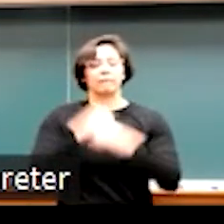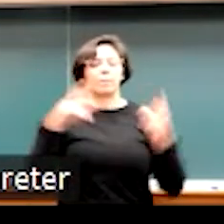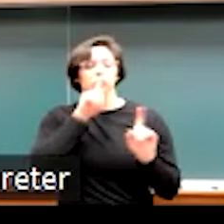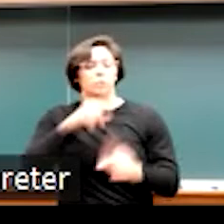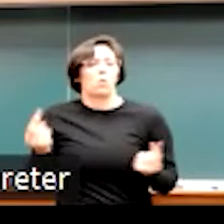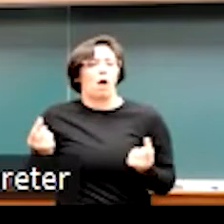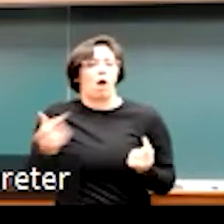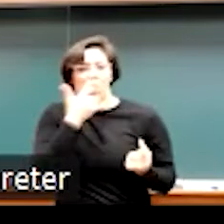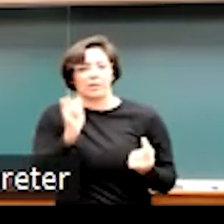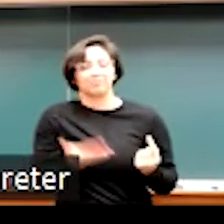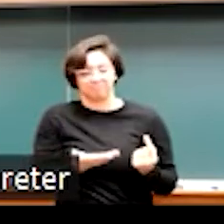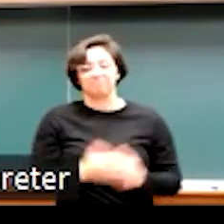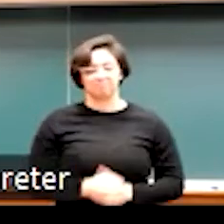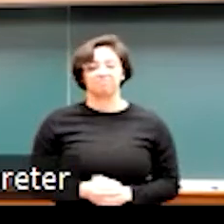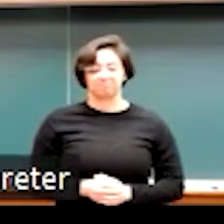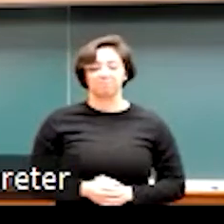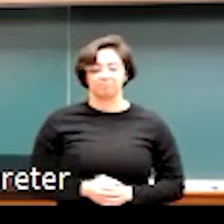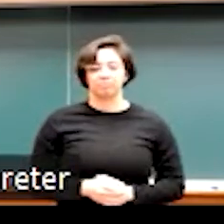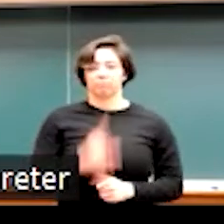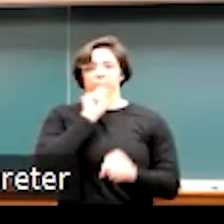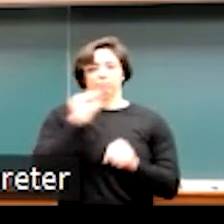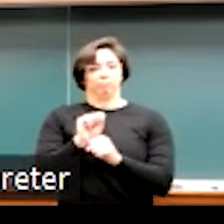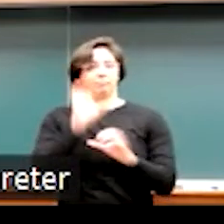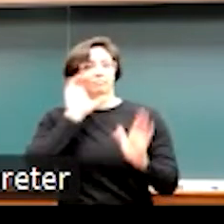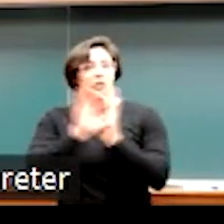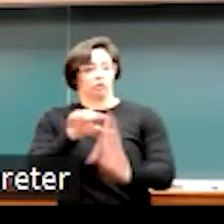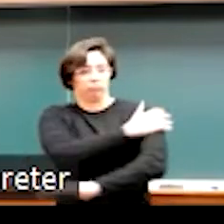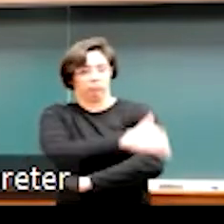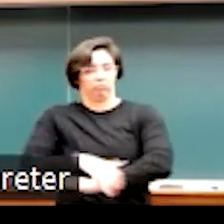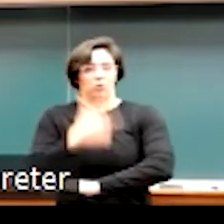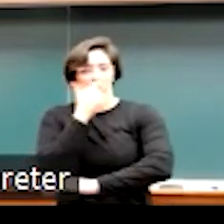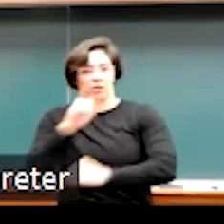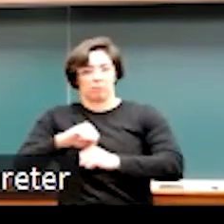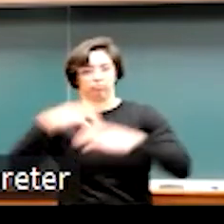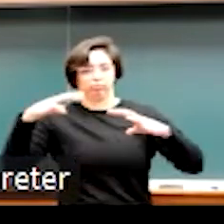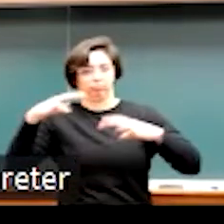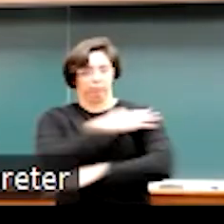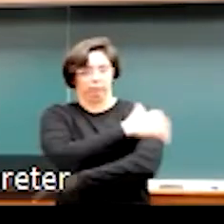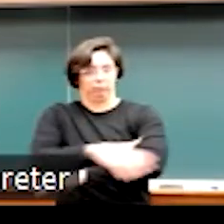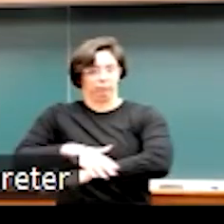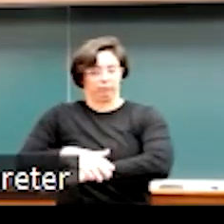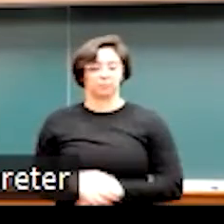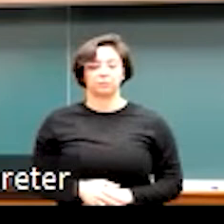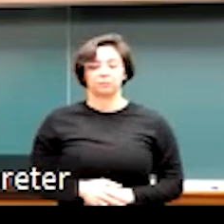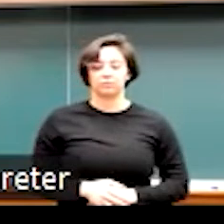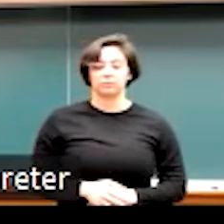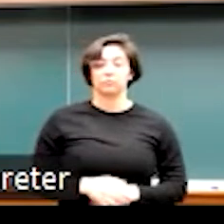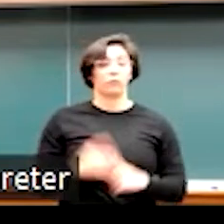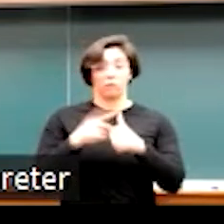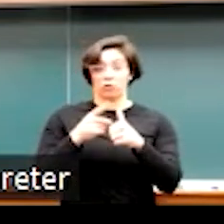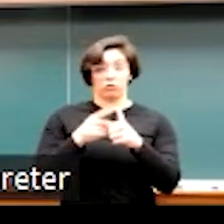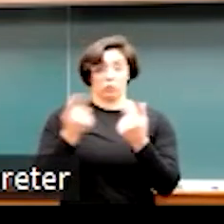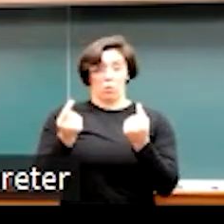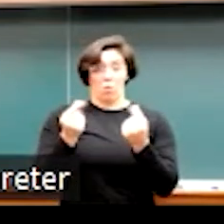response? There's an actual picture of one of the arms and how it was inflamed. First, the result. The result